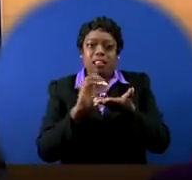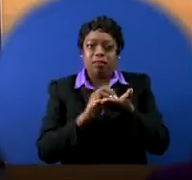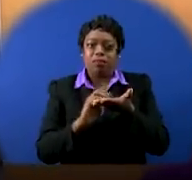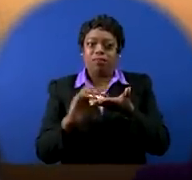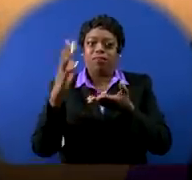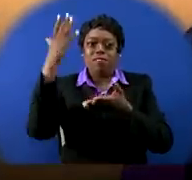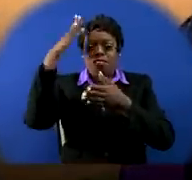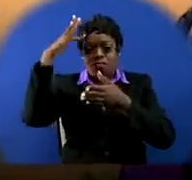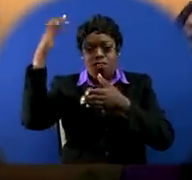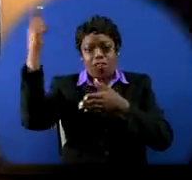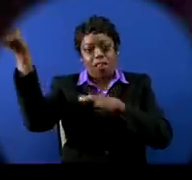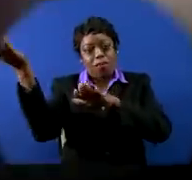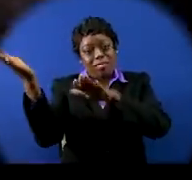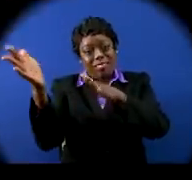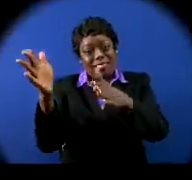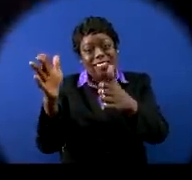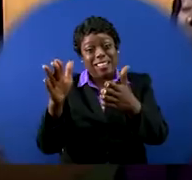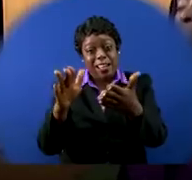devil.